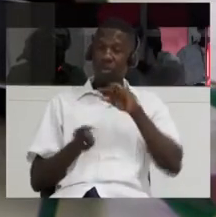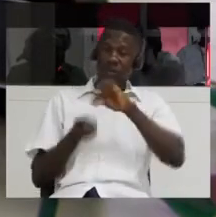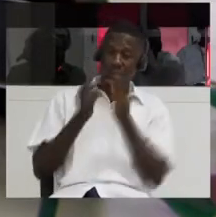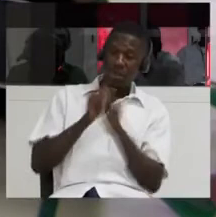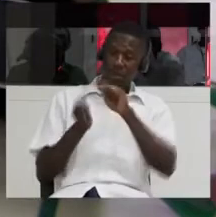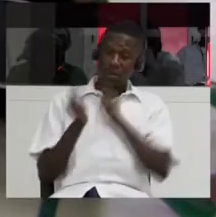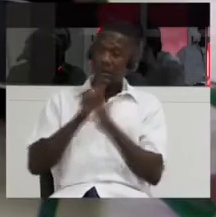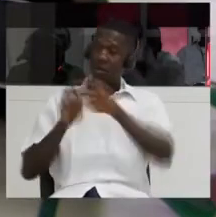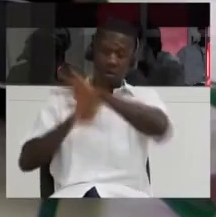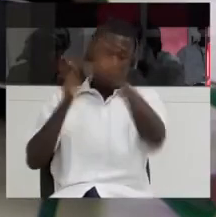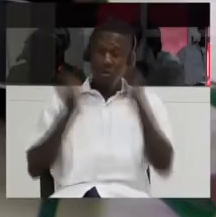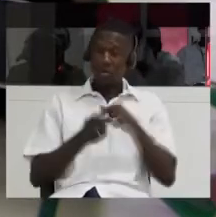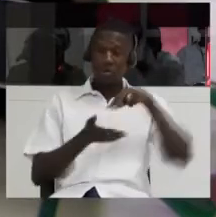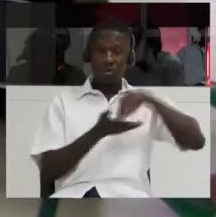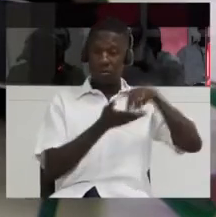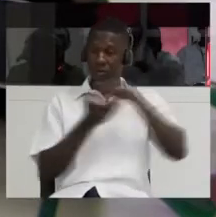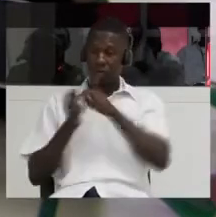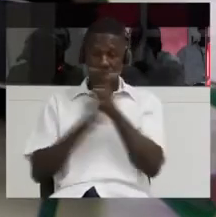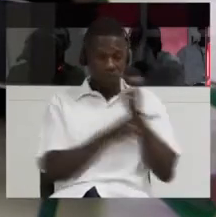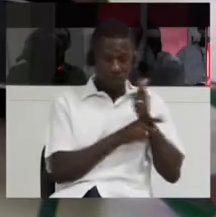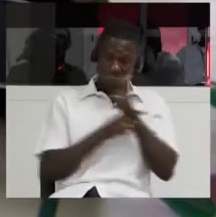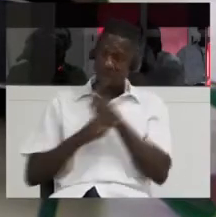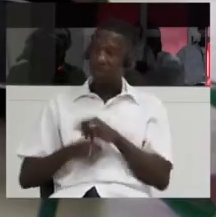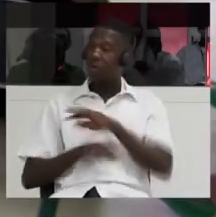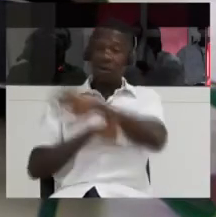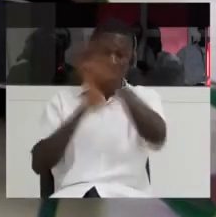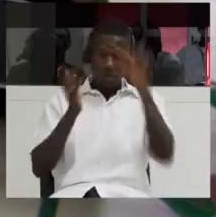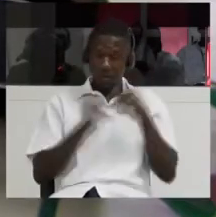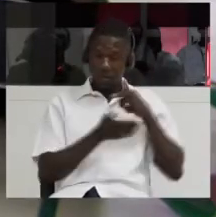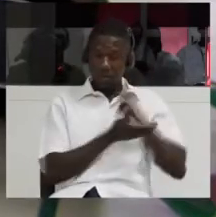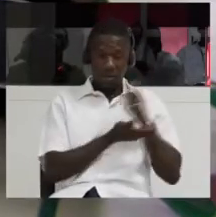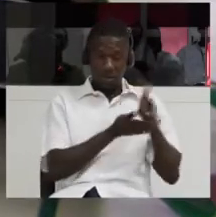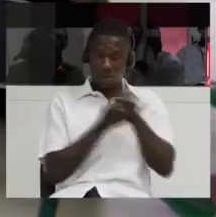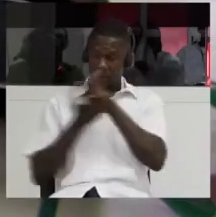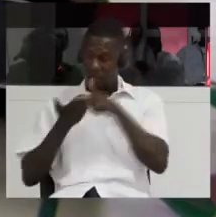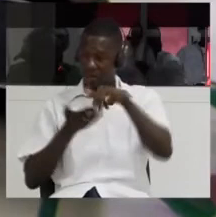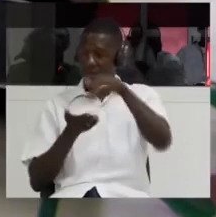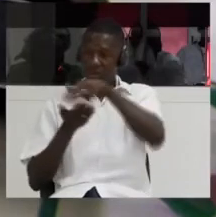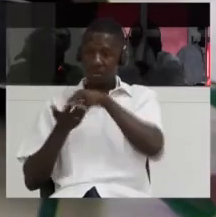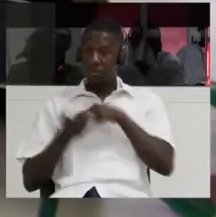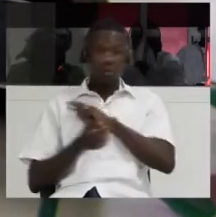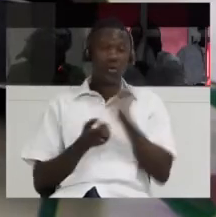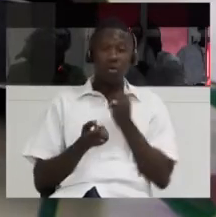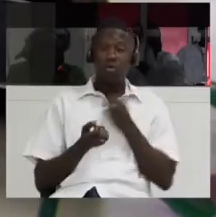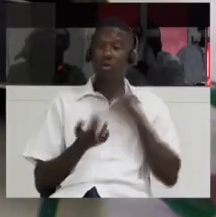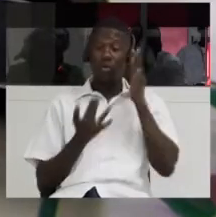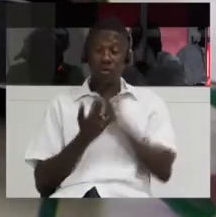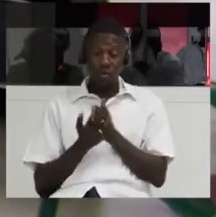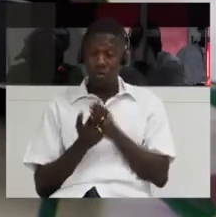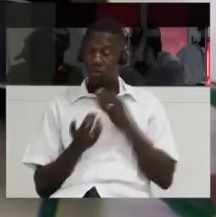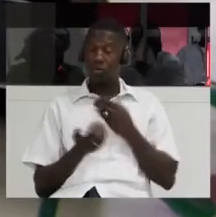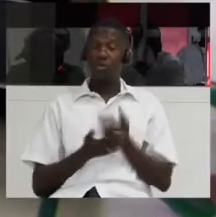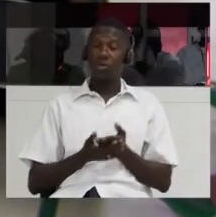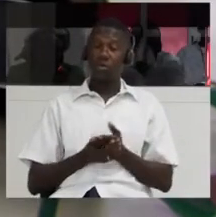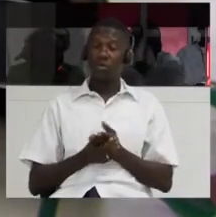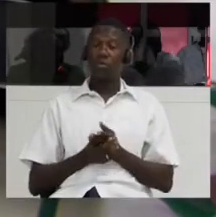sentries. Then all these sentries who were arrested because we didn't trust, so we just, you know, put